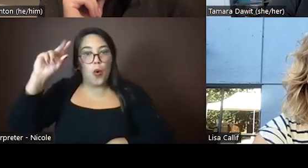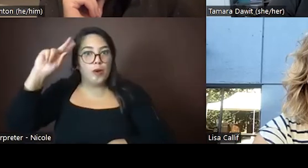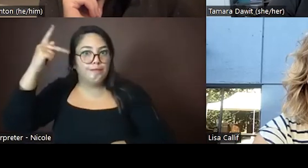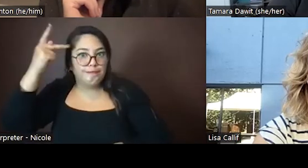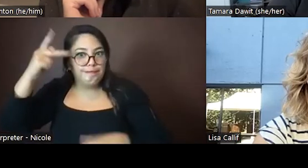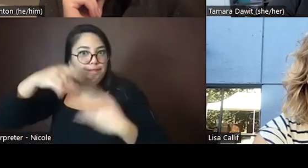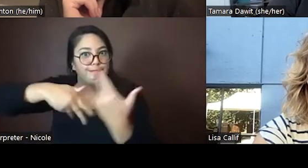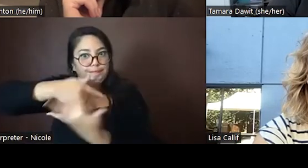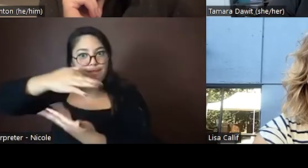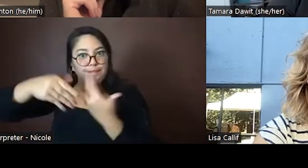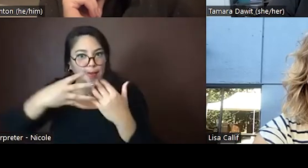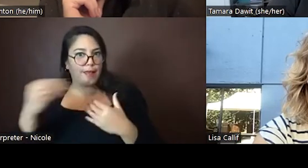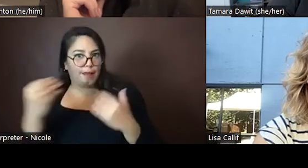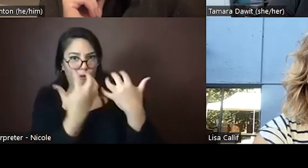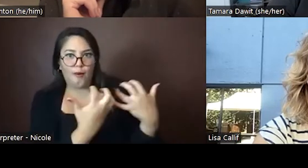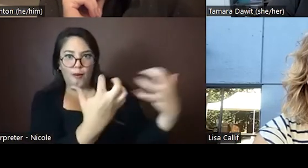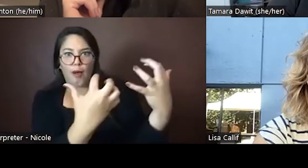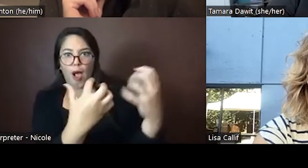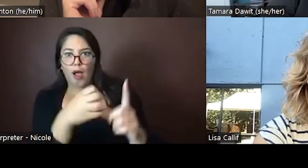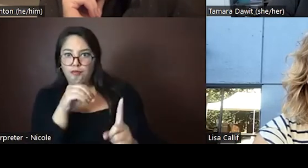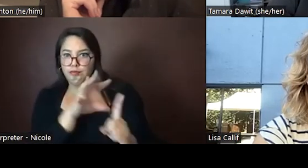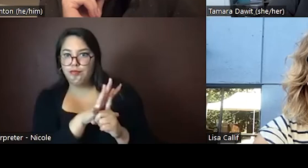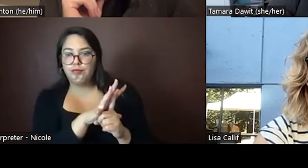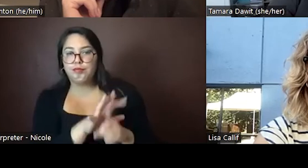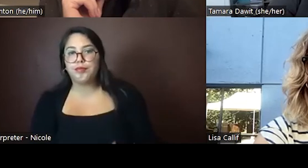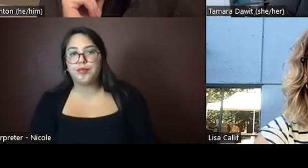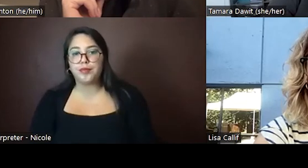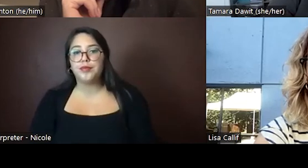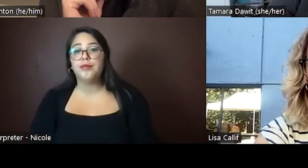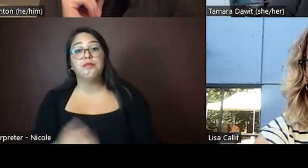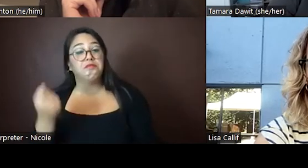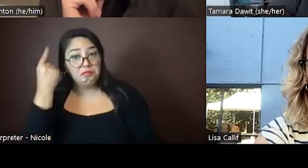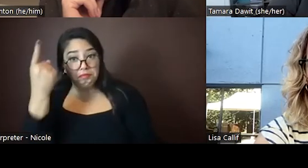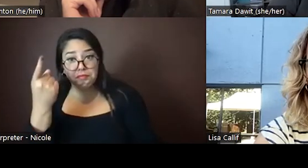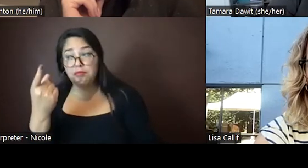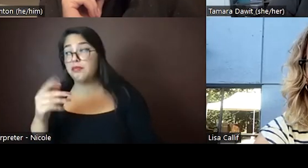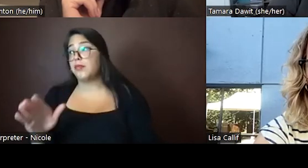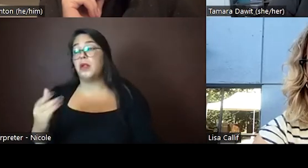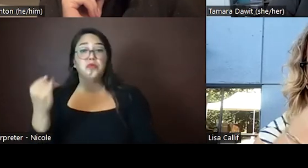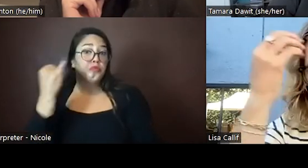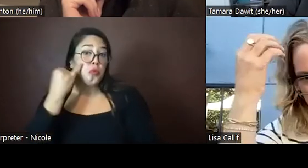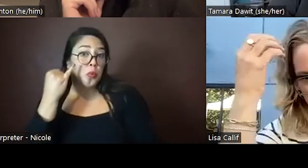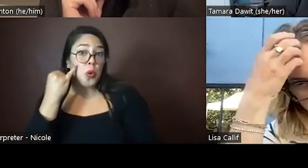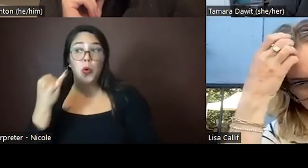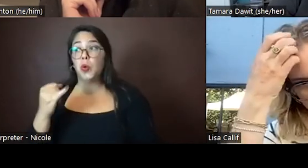their audience. So I think that what if there is a filmmaker who has to